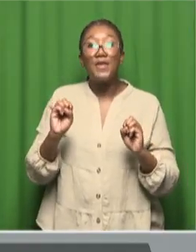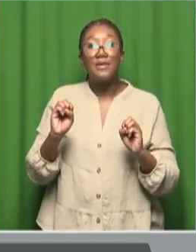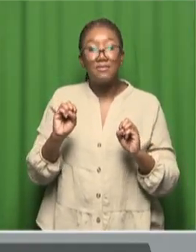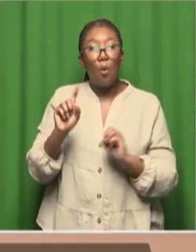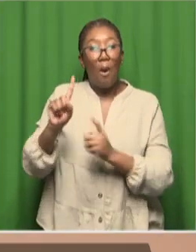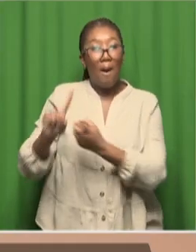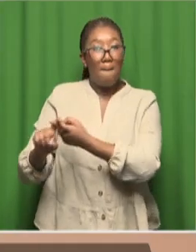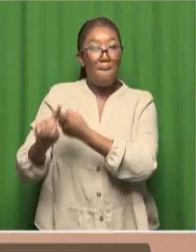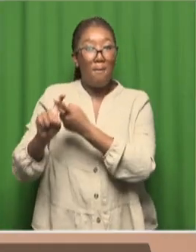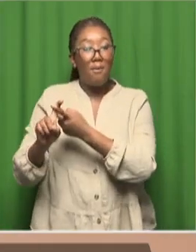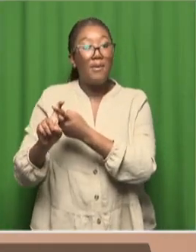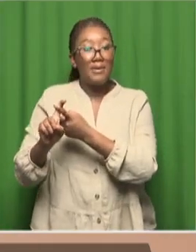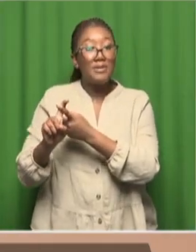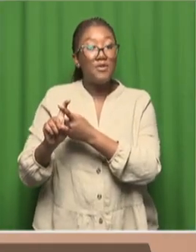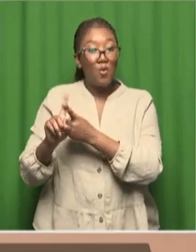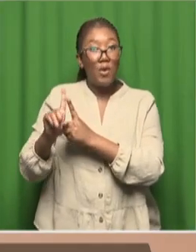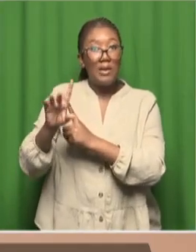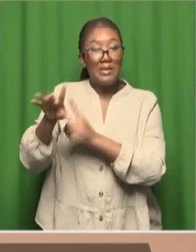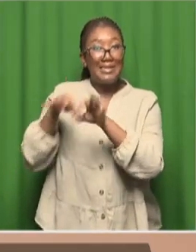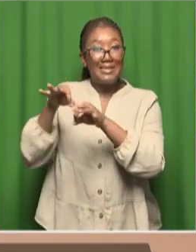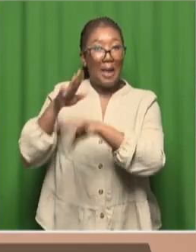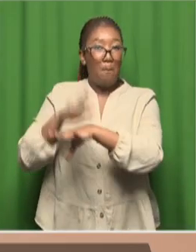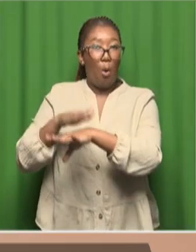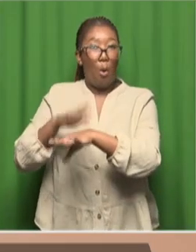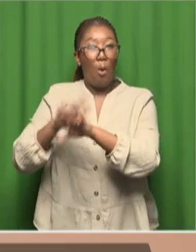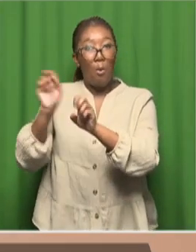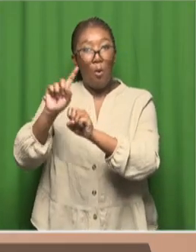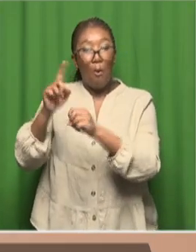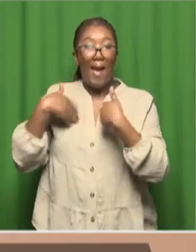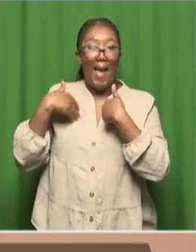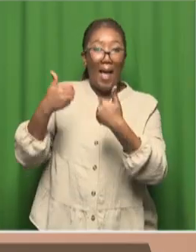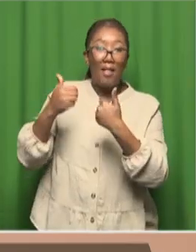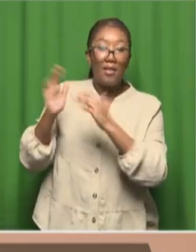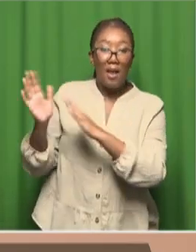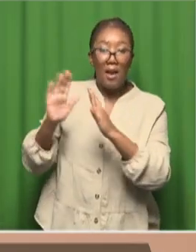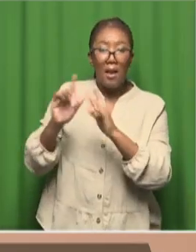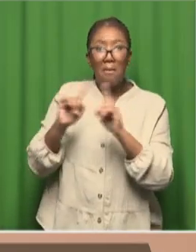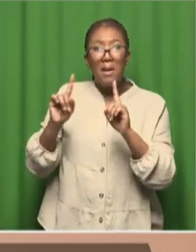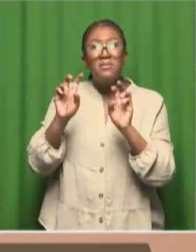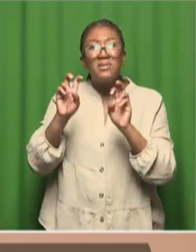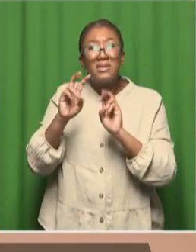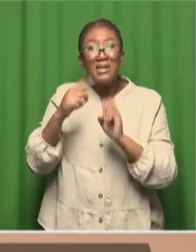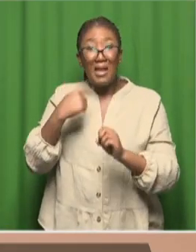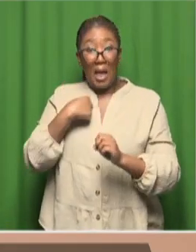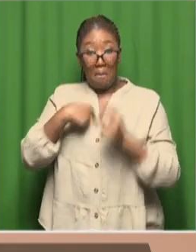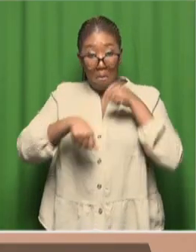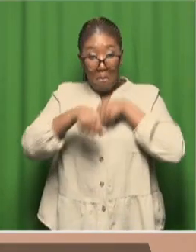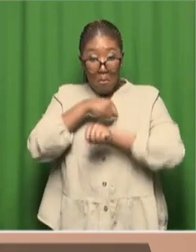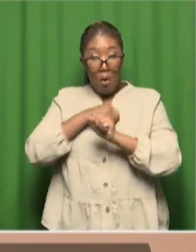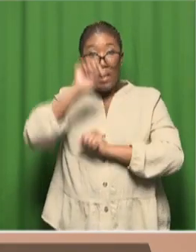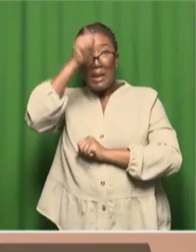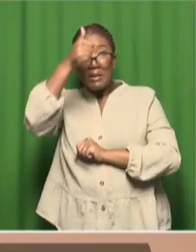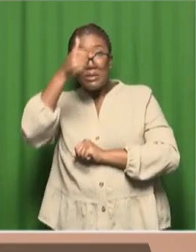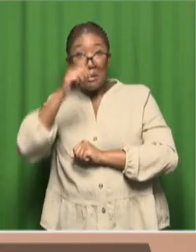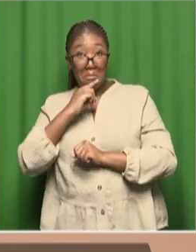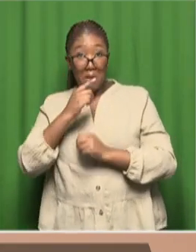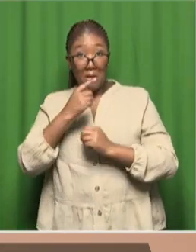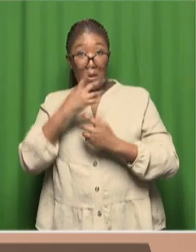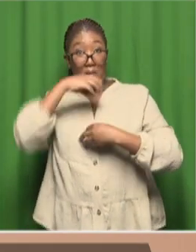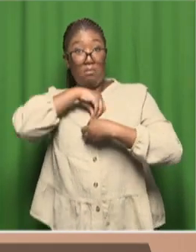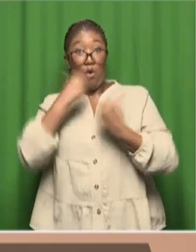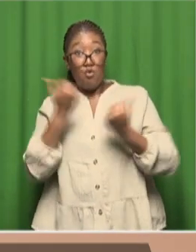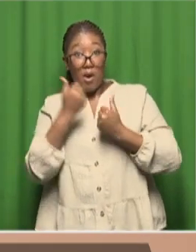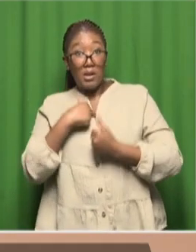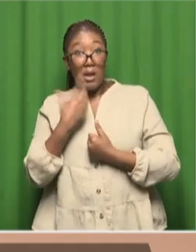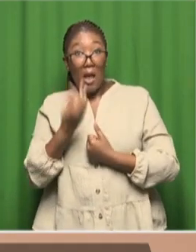you on the lifestyle factors, and I want to go back to what you mentioned about being Indian. Yes. Is this a high-risk category? Do you